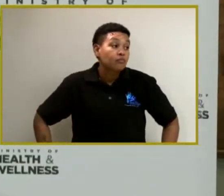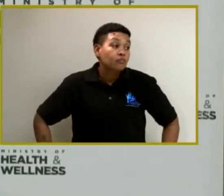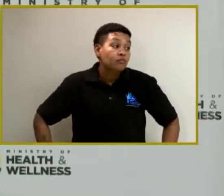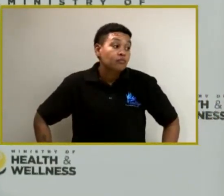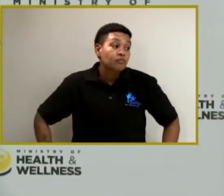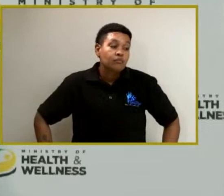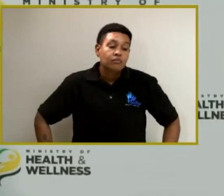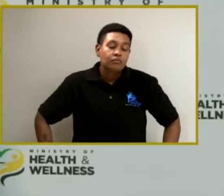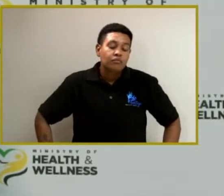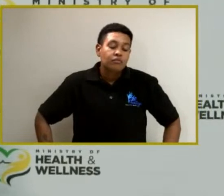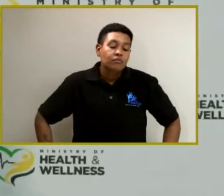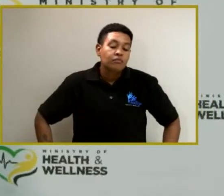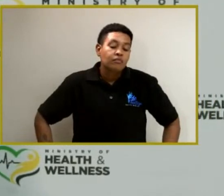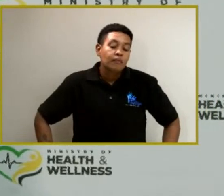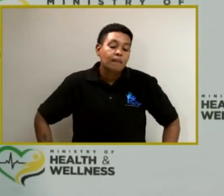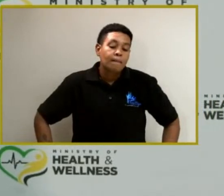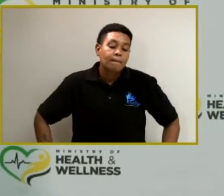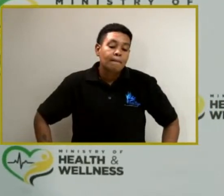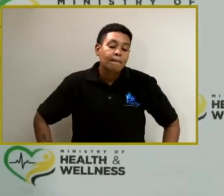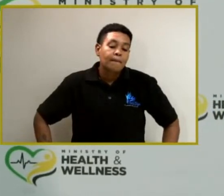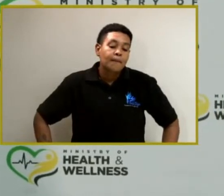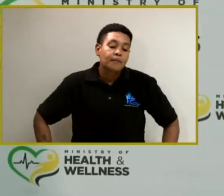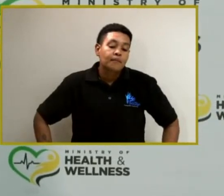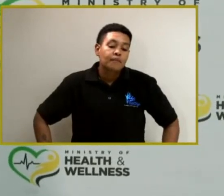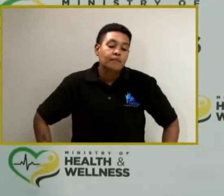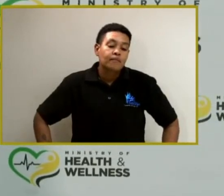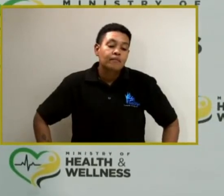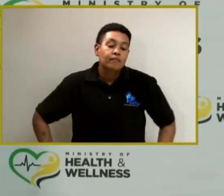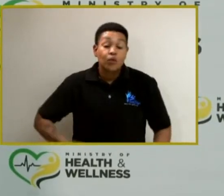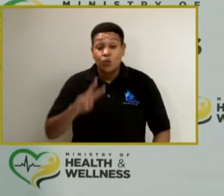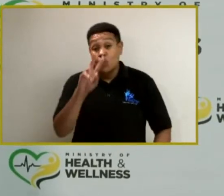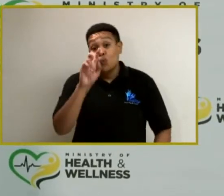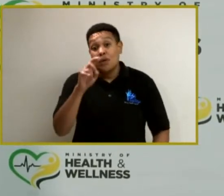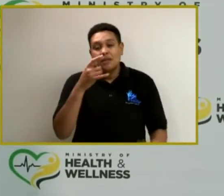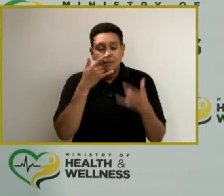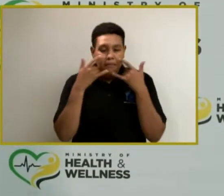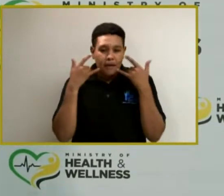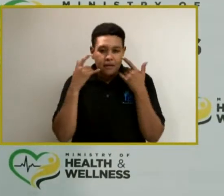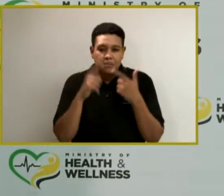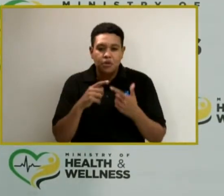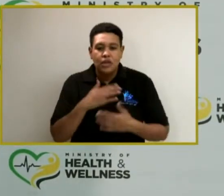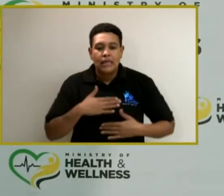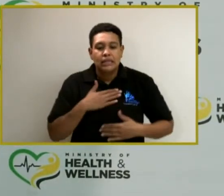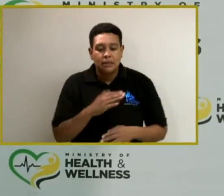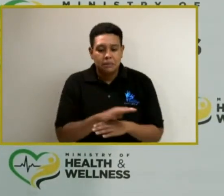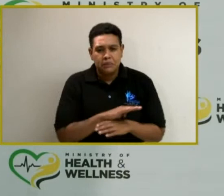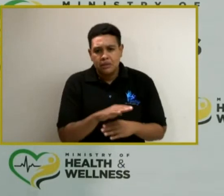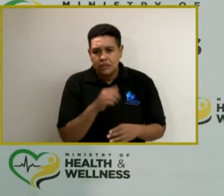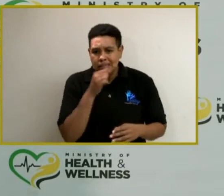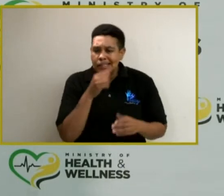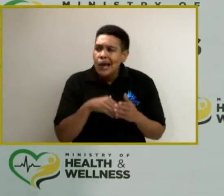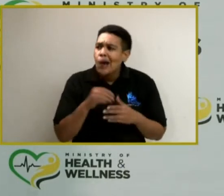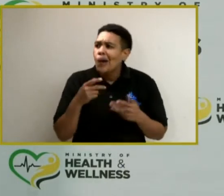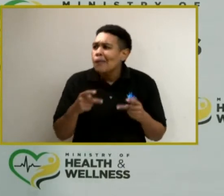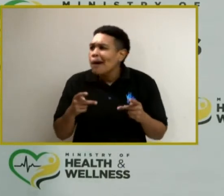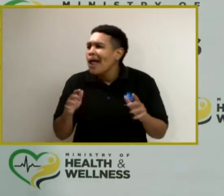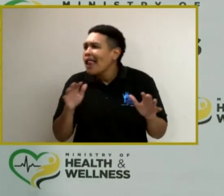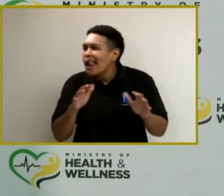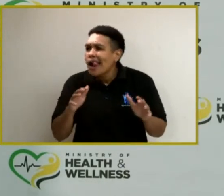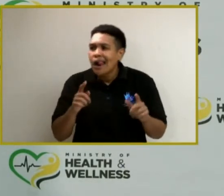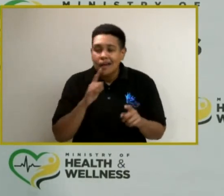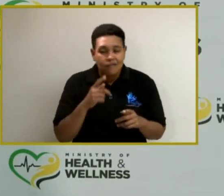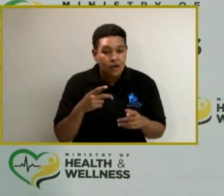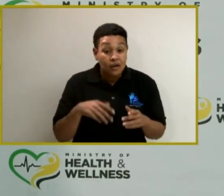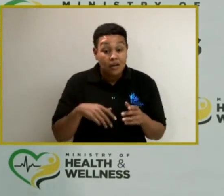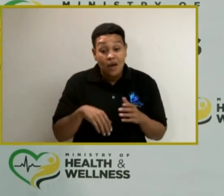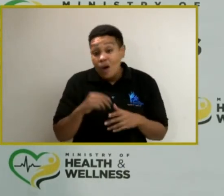two questions for me would be the mask wearing and the entertainment industry. All right, so on the entertainment